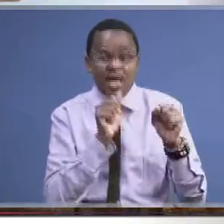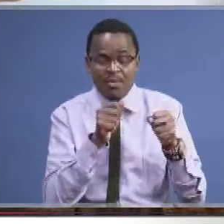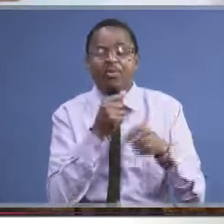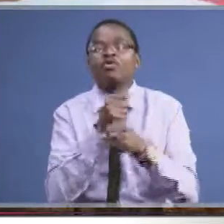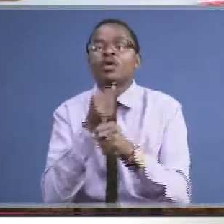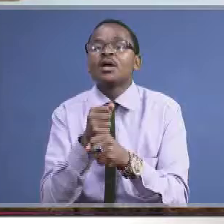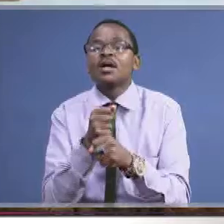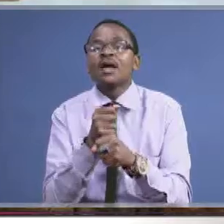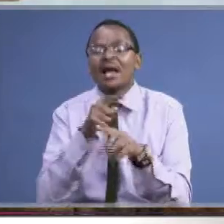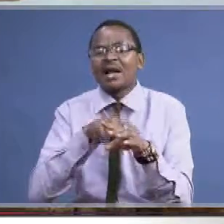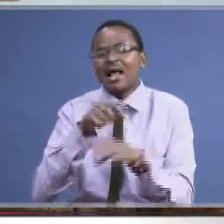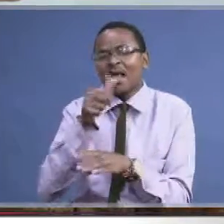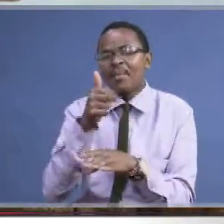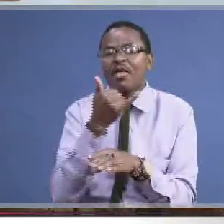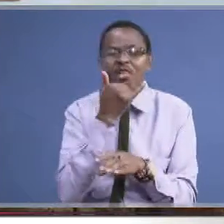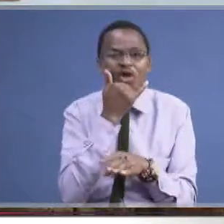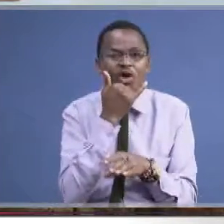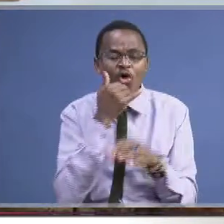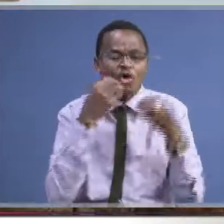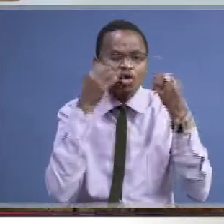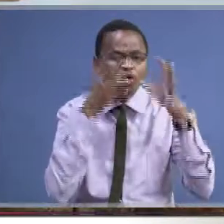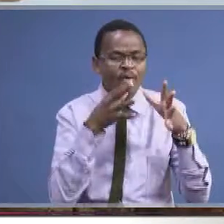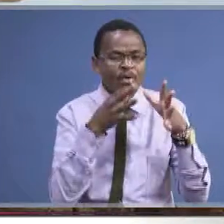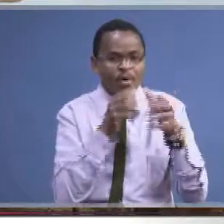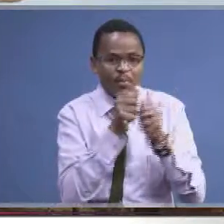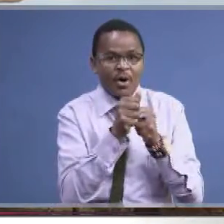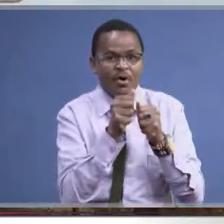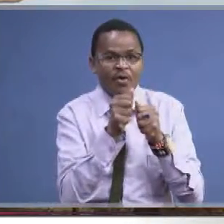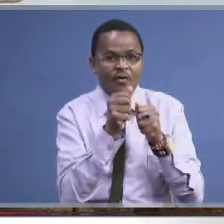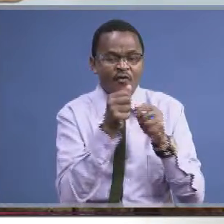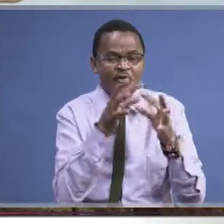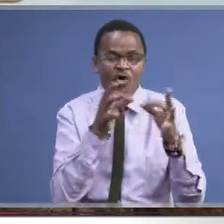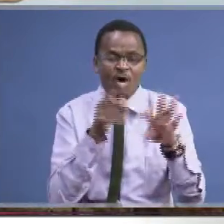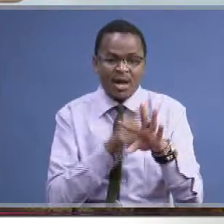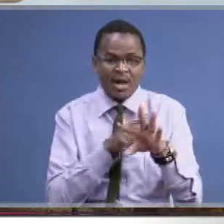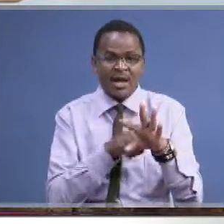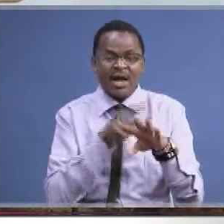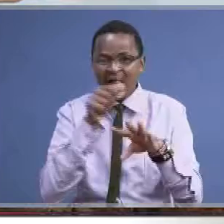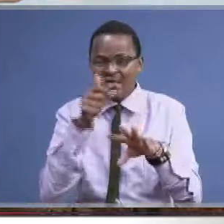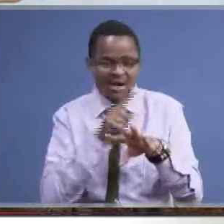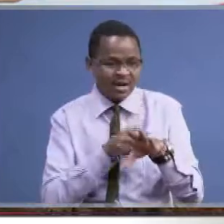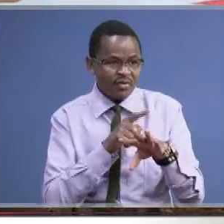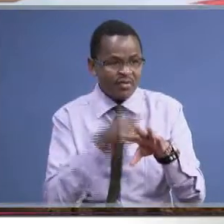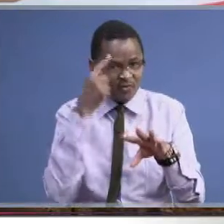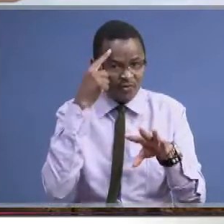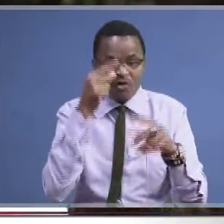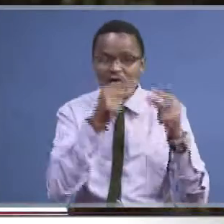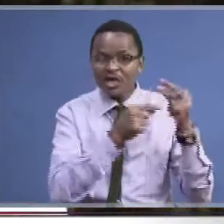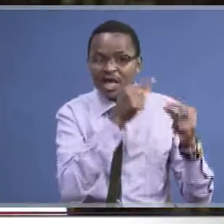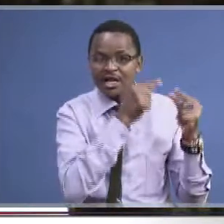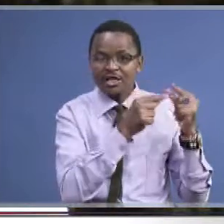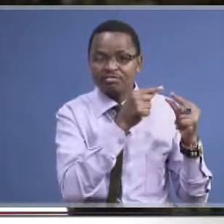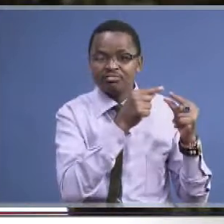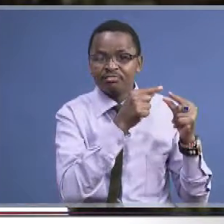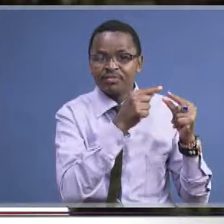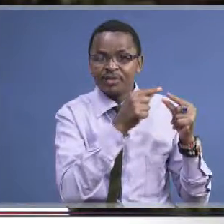to do. At times, the wrong information is passed on for a very long time, at times for generations. One of